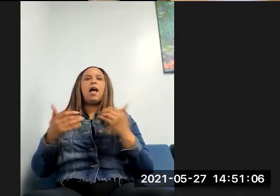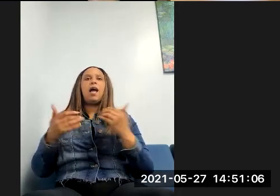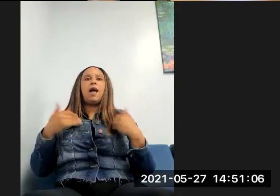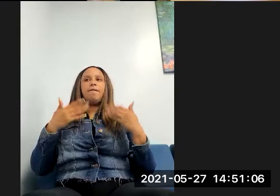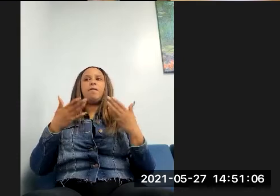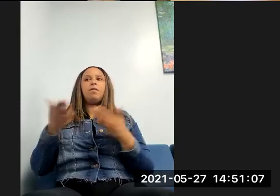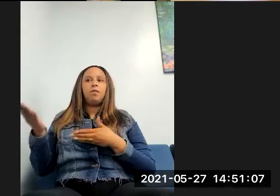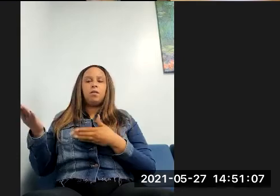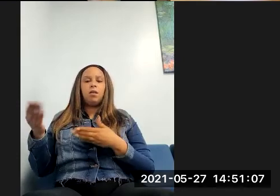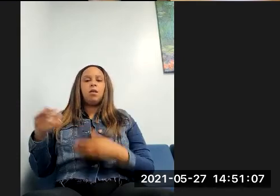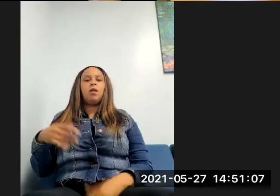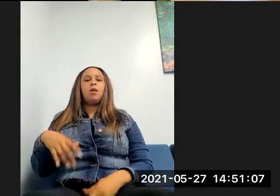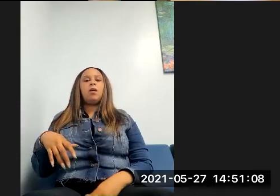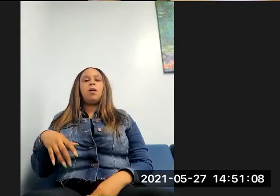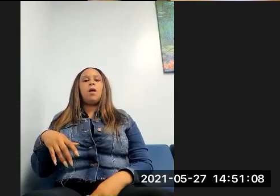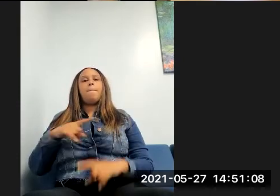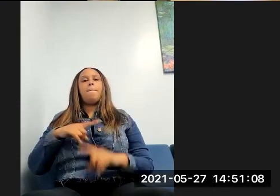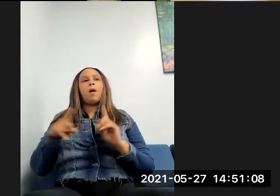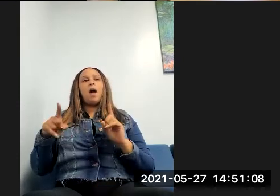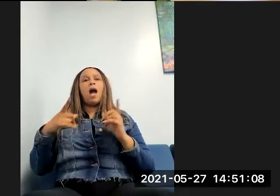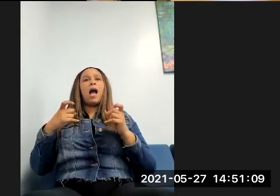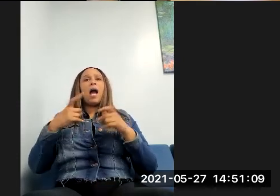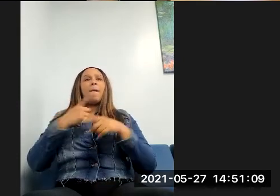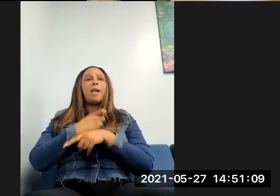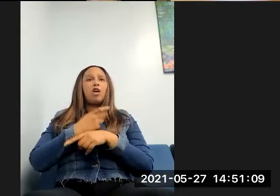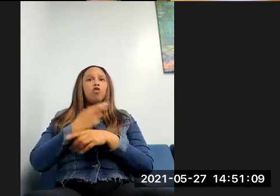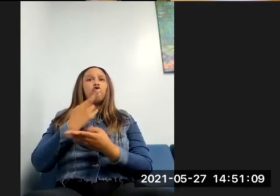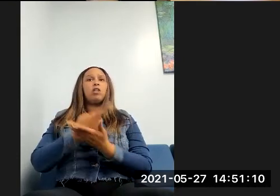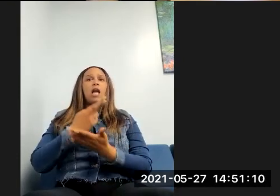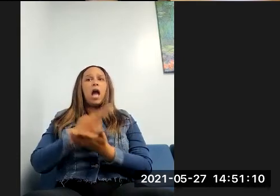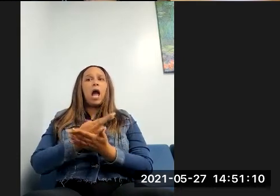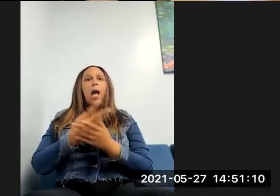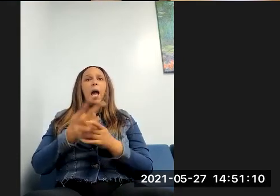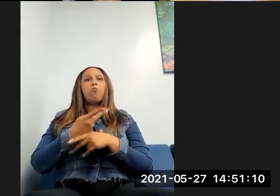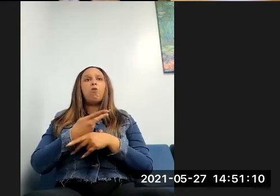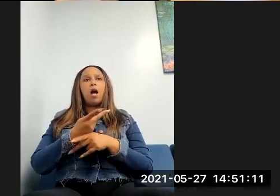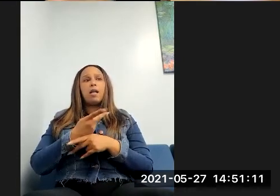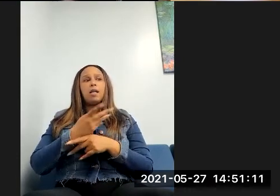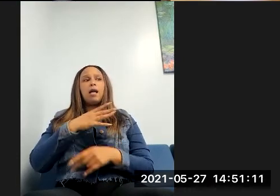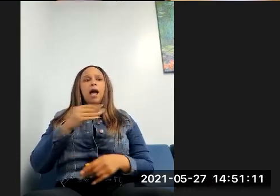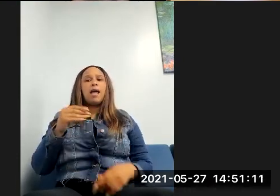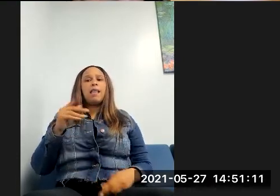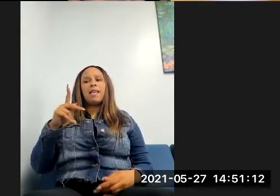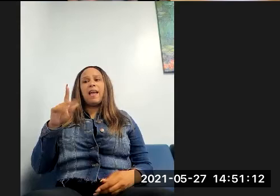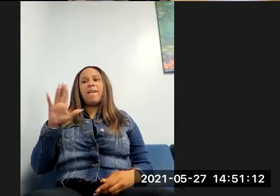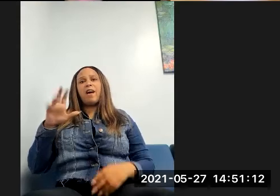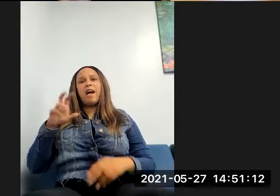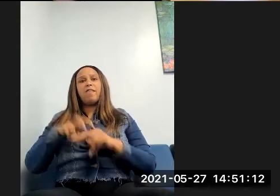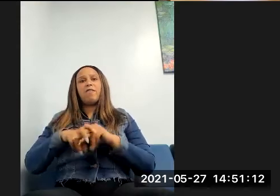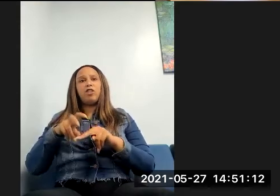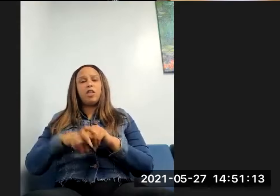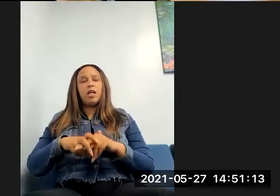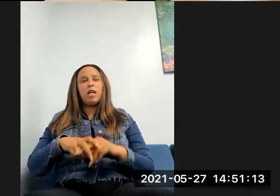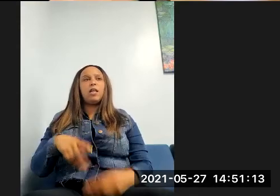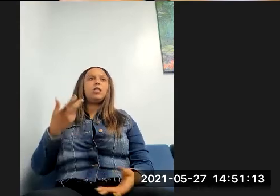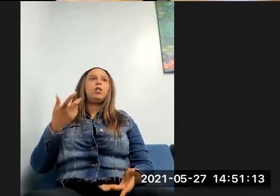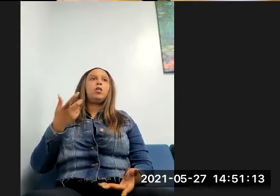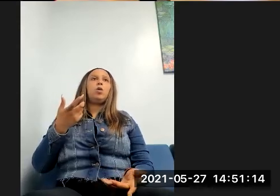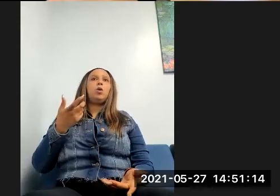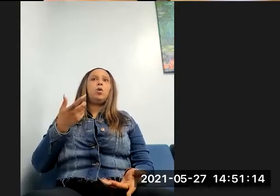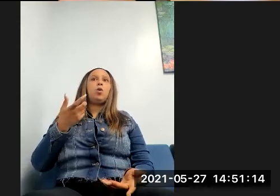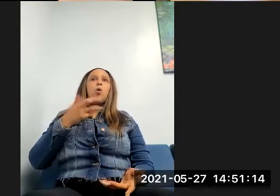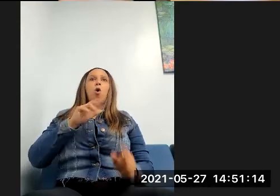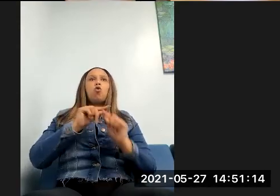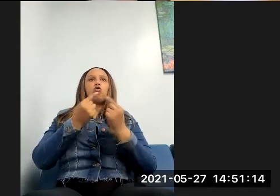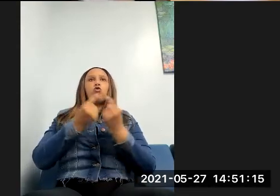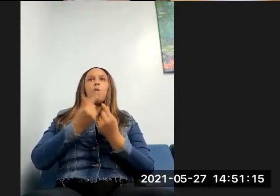for complex rehab products, and particularly the K5 chairs and the Group 3